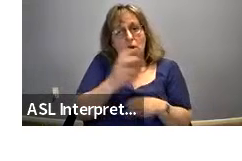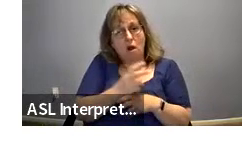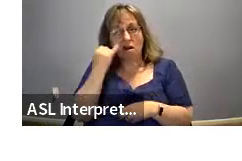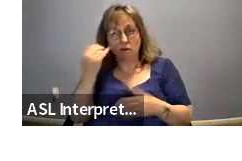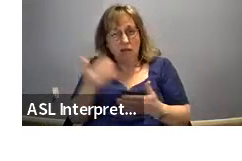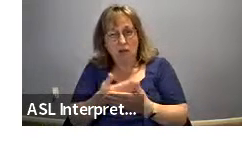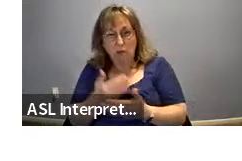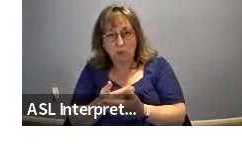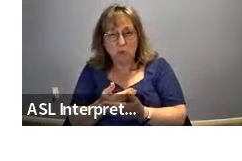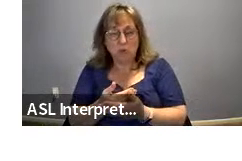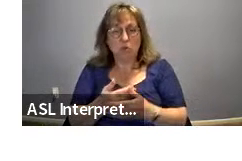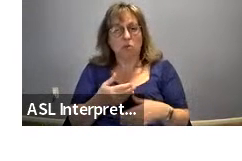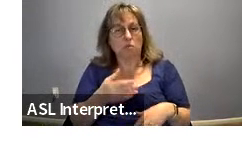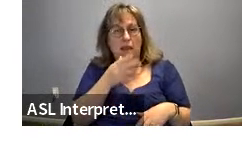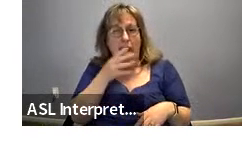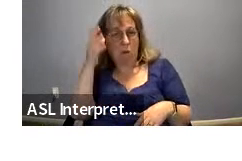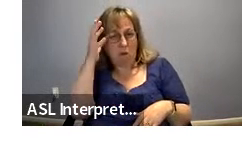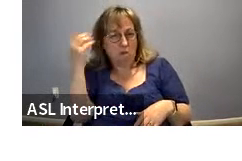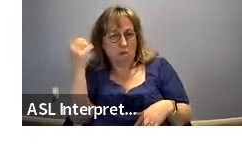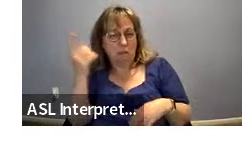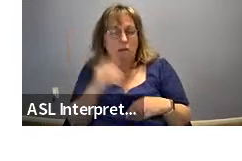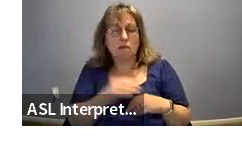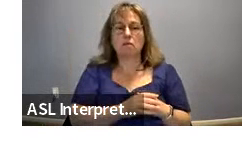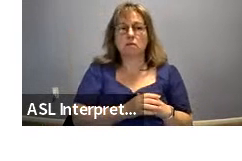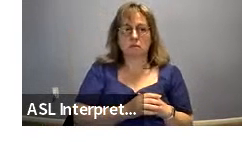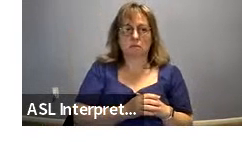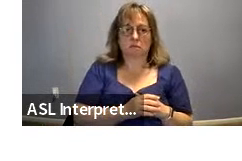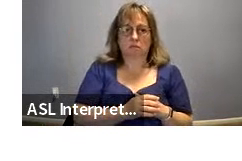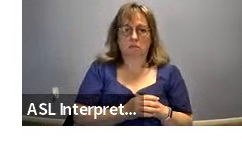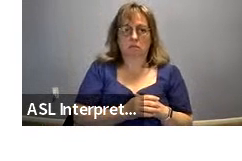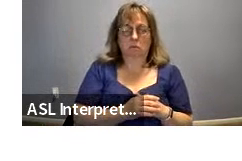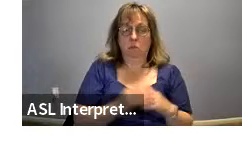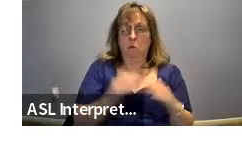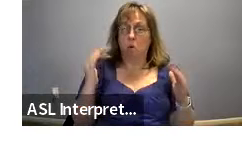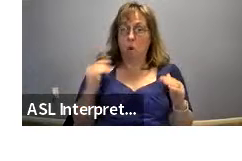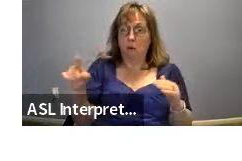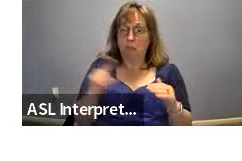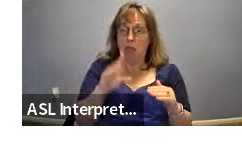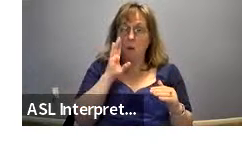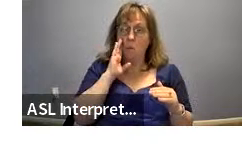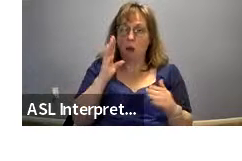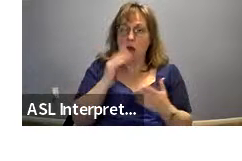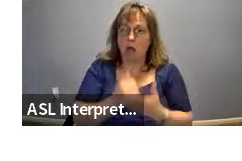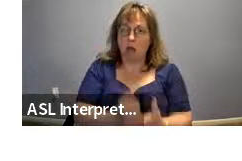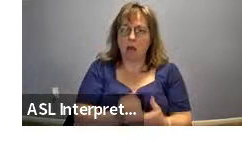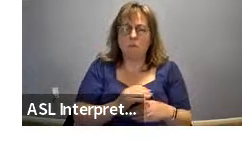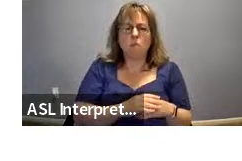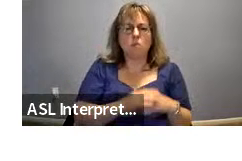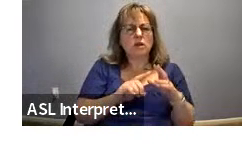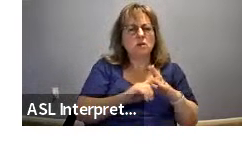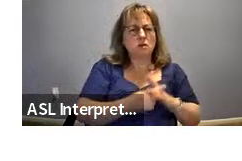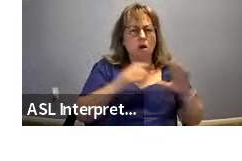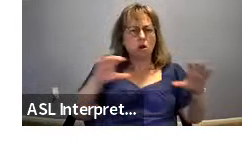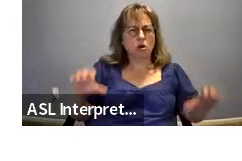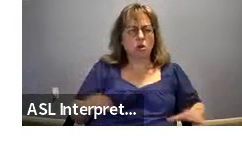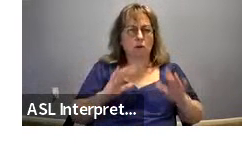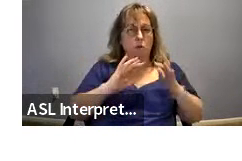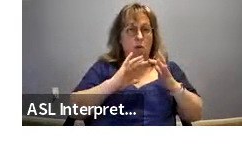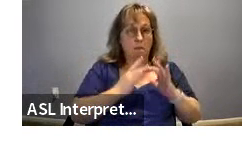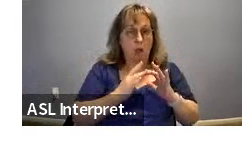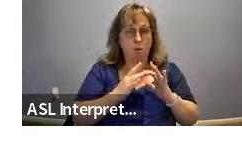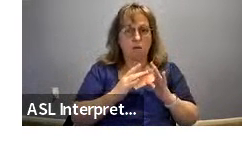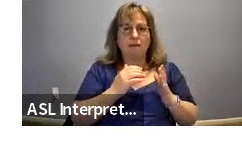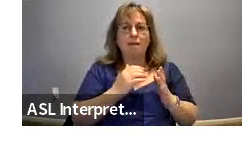these are meaningful for you. And we went to a remote model because it makes it easier for some families to be